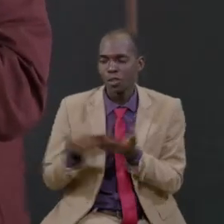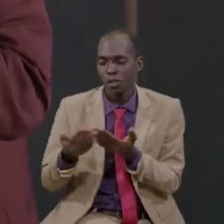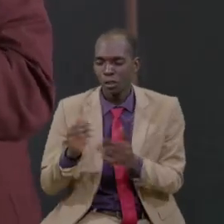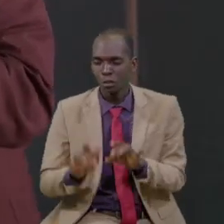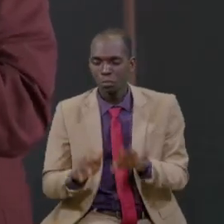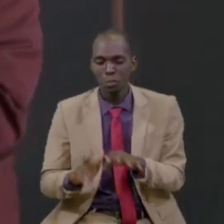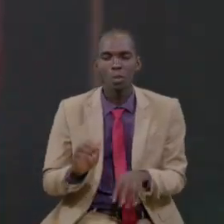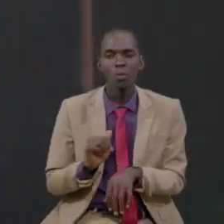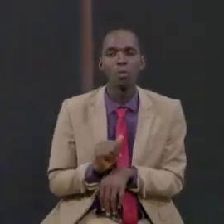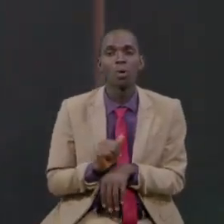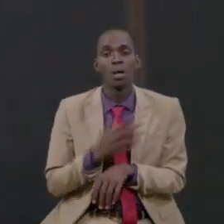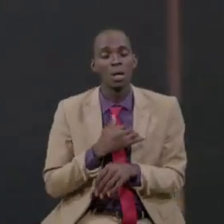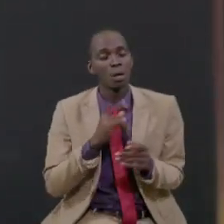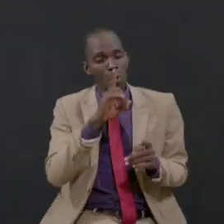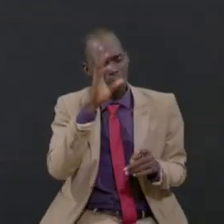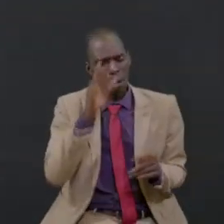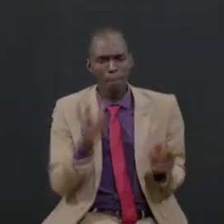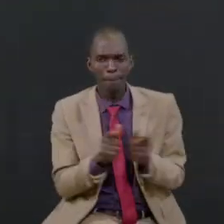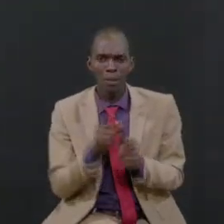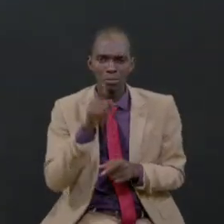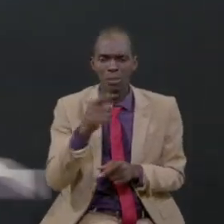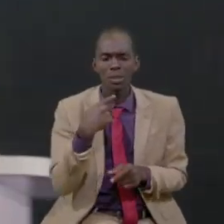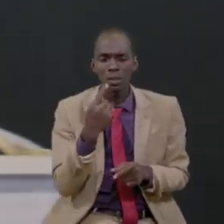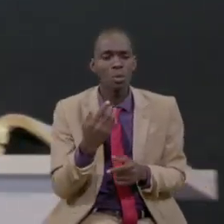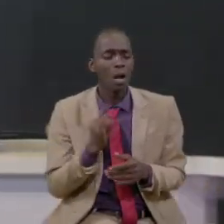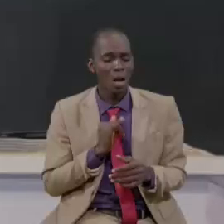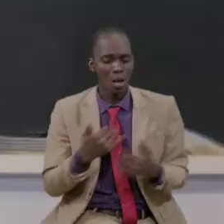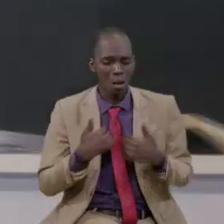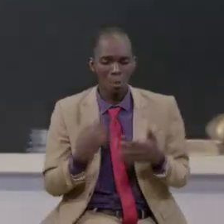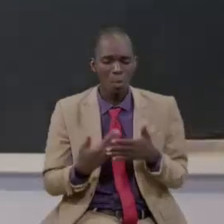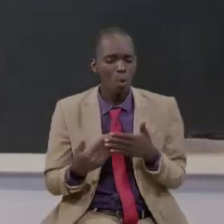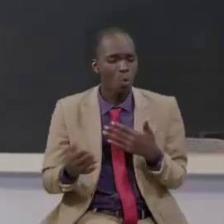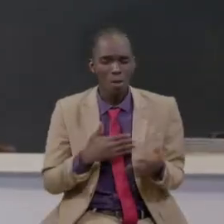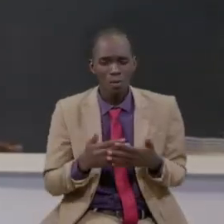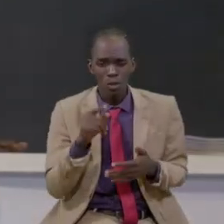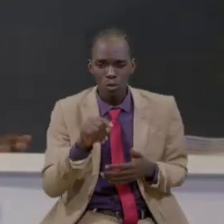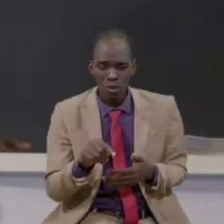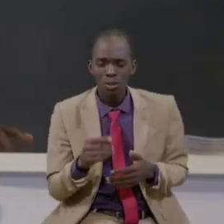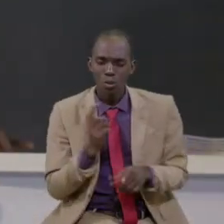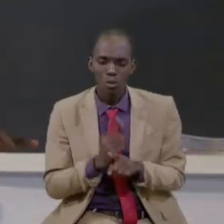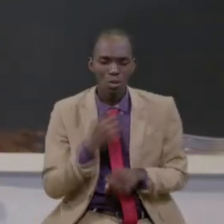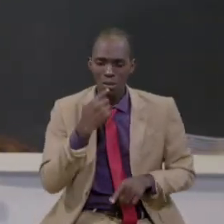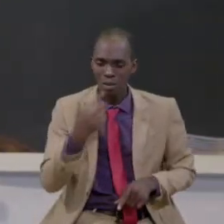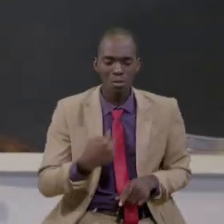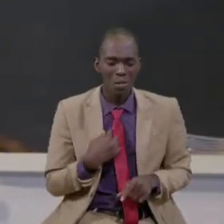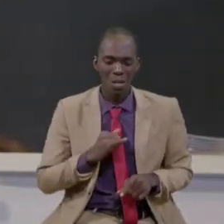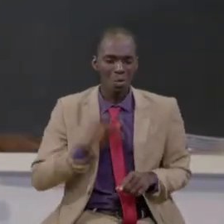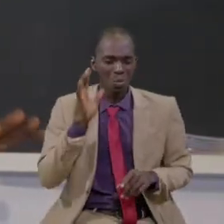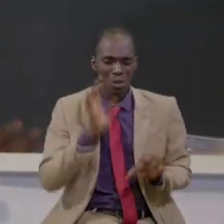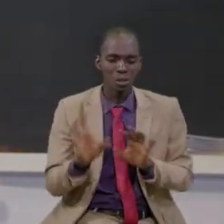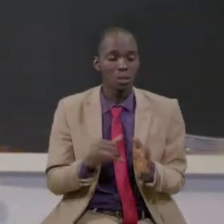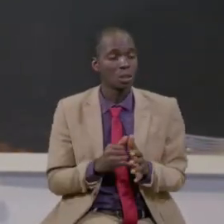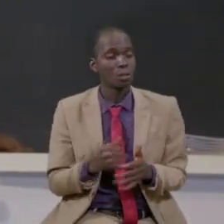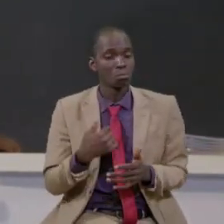has, you know, whatever it takes, and I should just tell him, and it's done. I said, thank you.